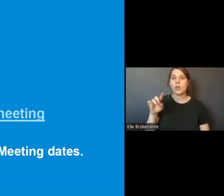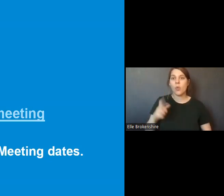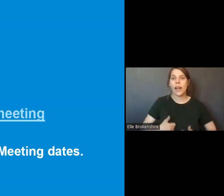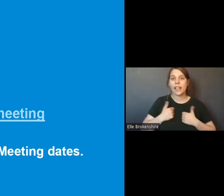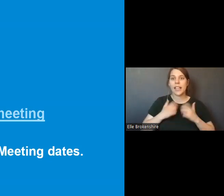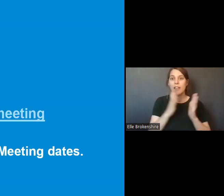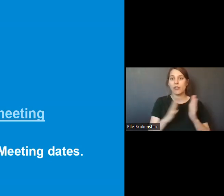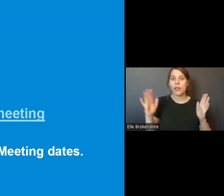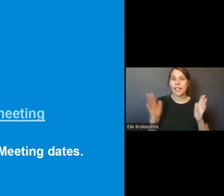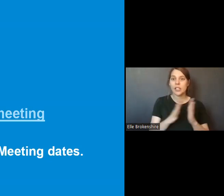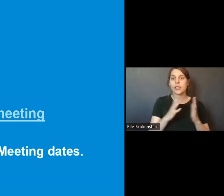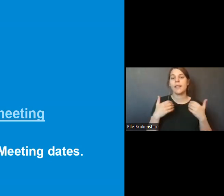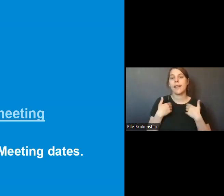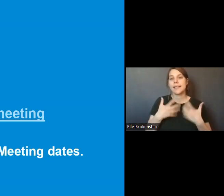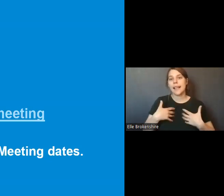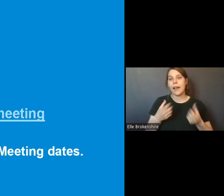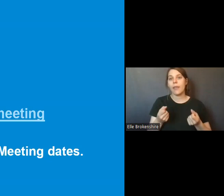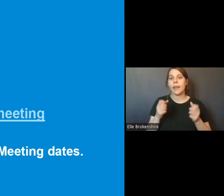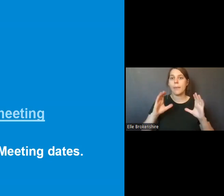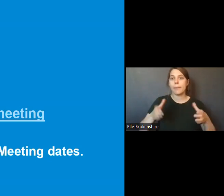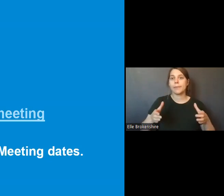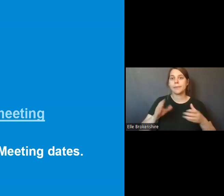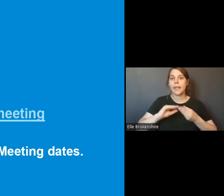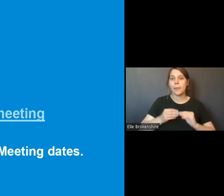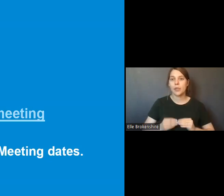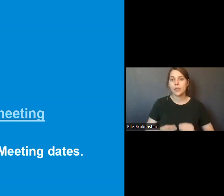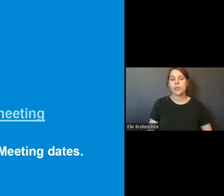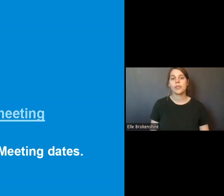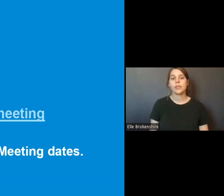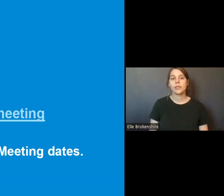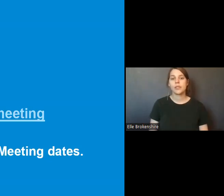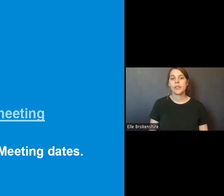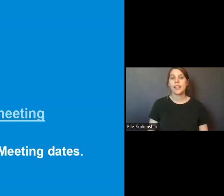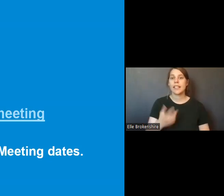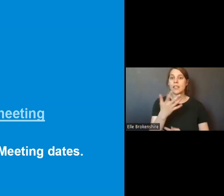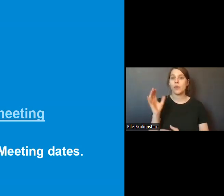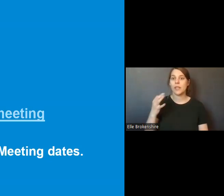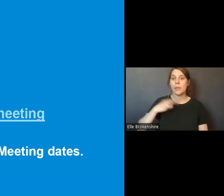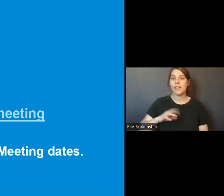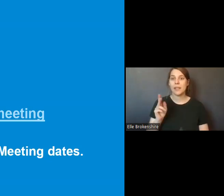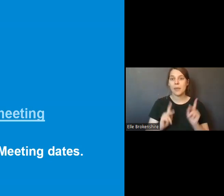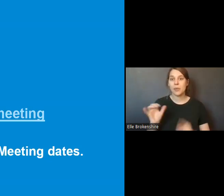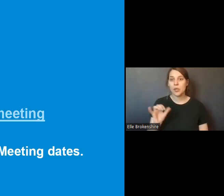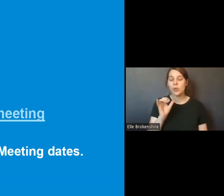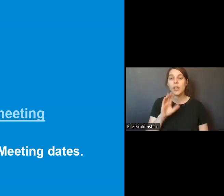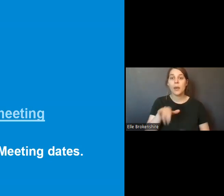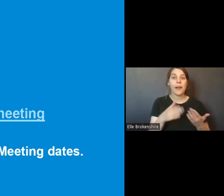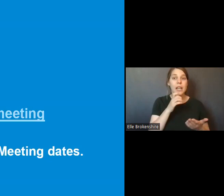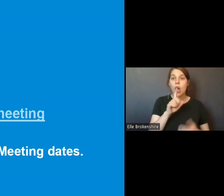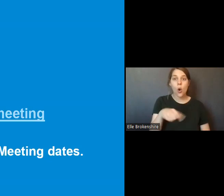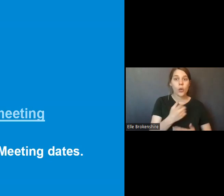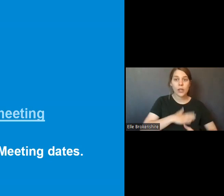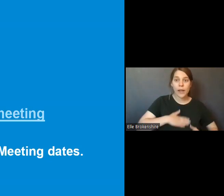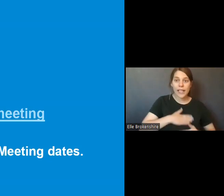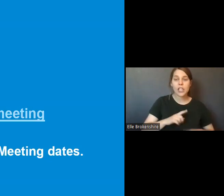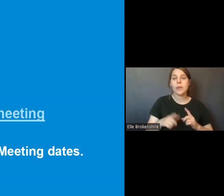to maintain healthy populations. This forest benefits people too by providing not only recreation, but better air